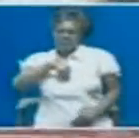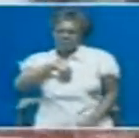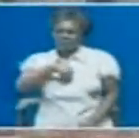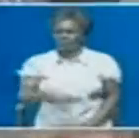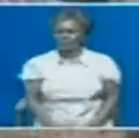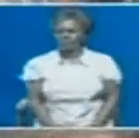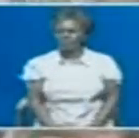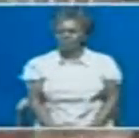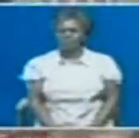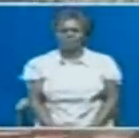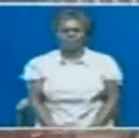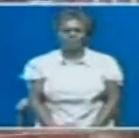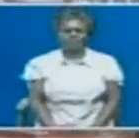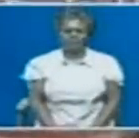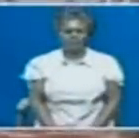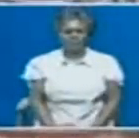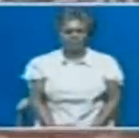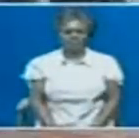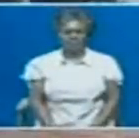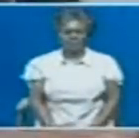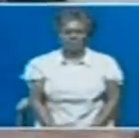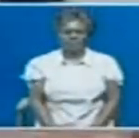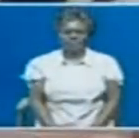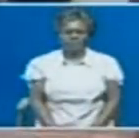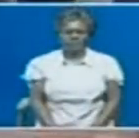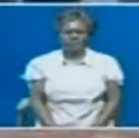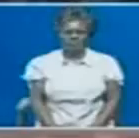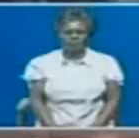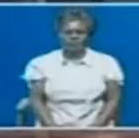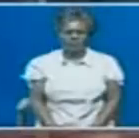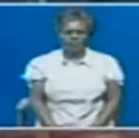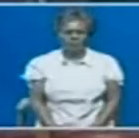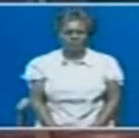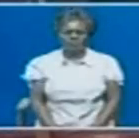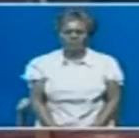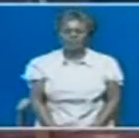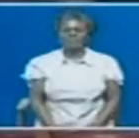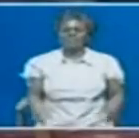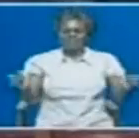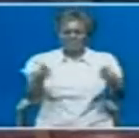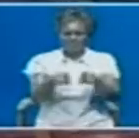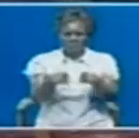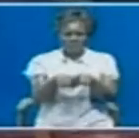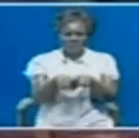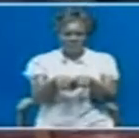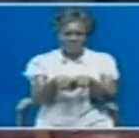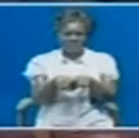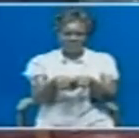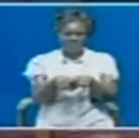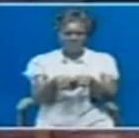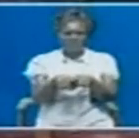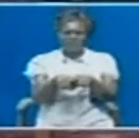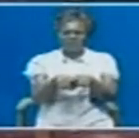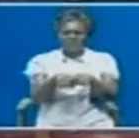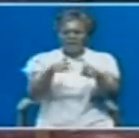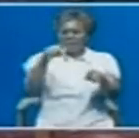man. I loved it. Oh, lovely. I had shades in the cab, but you know, it was good. I think my daughter would love to see that. No, but I get your